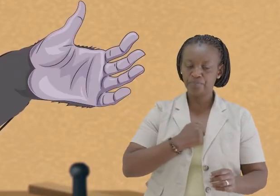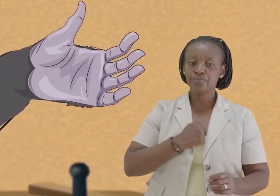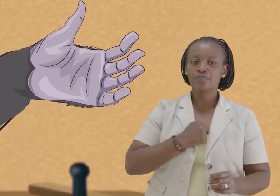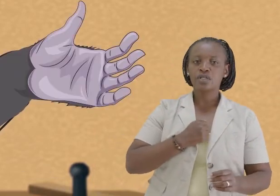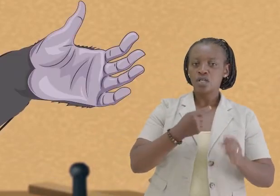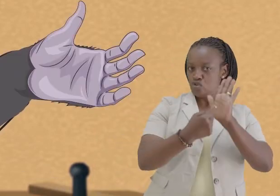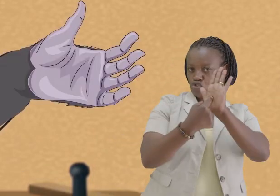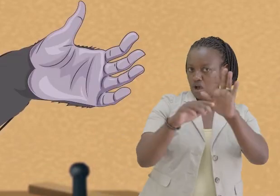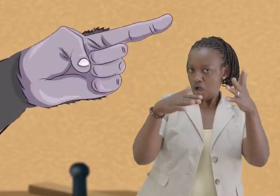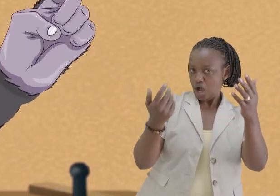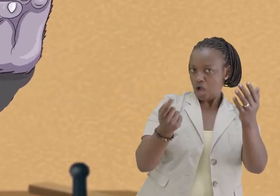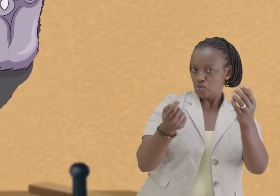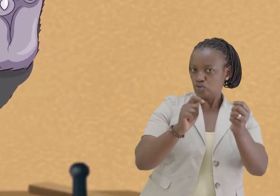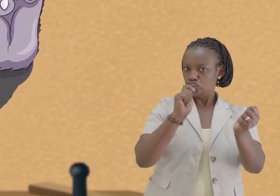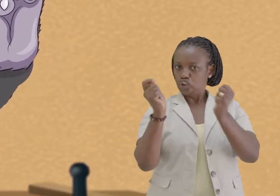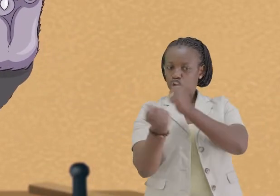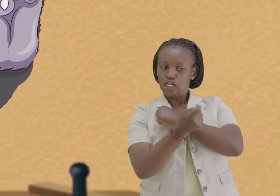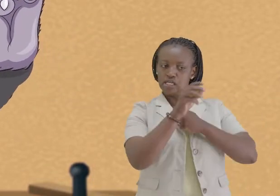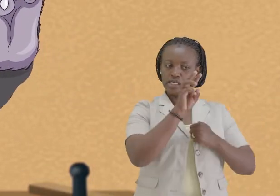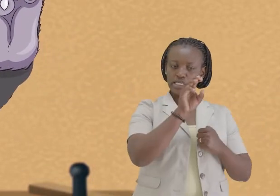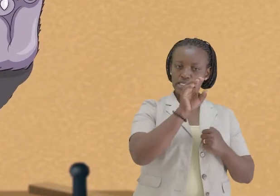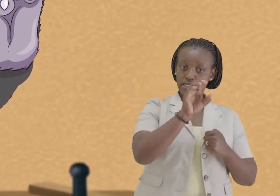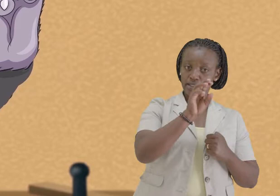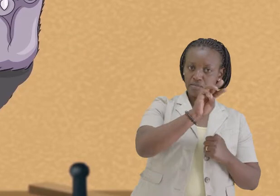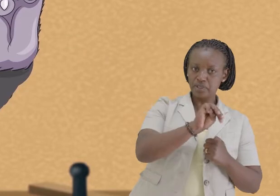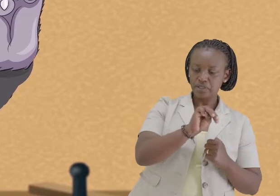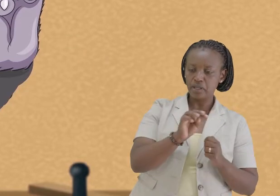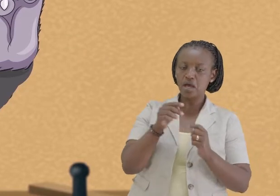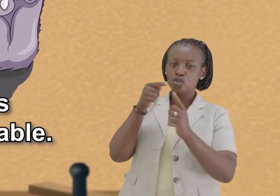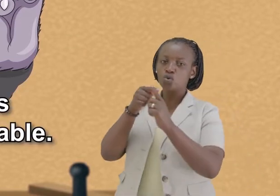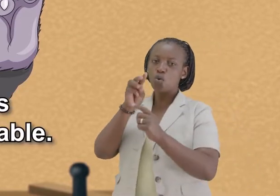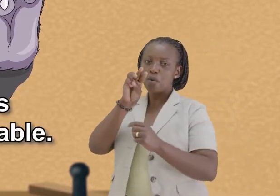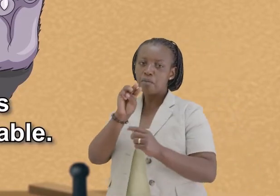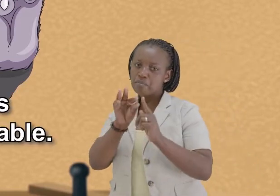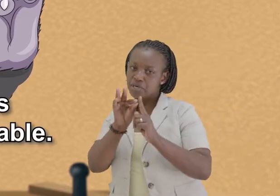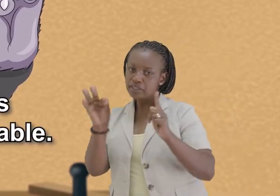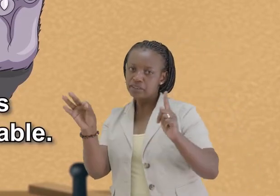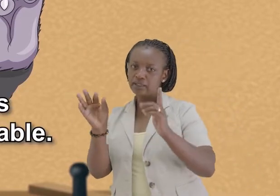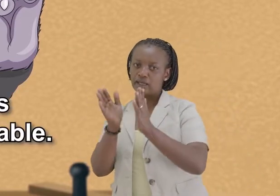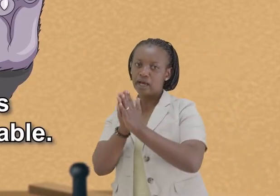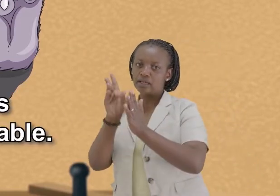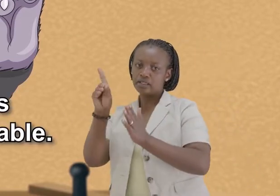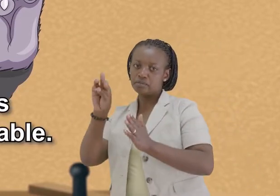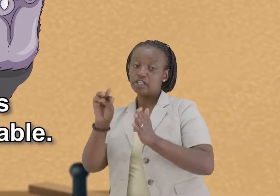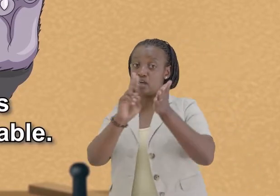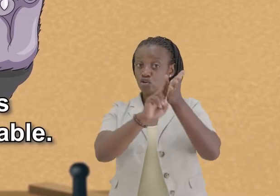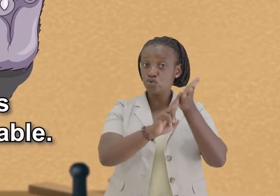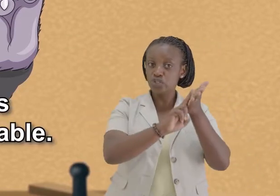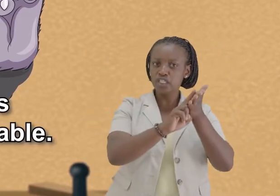sorry. Let me show you how to convert centimeters to meters and